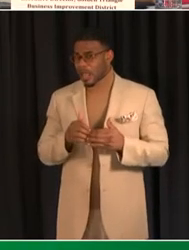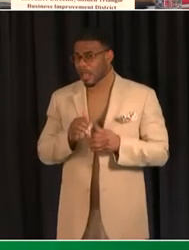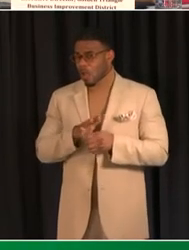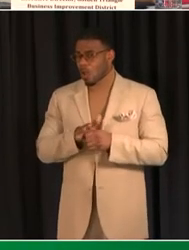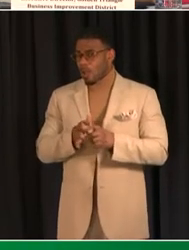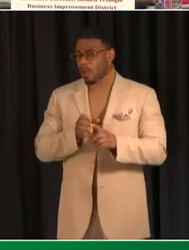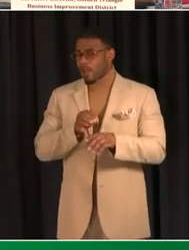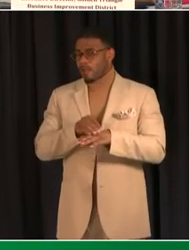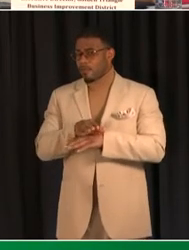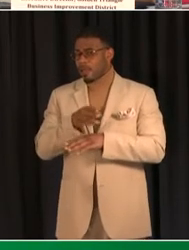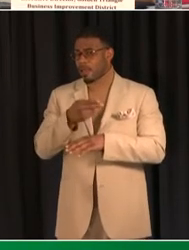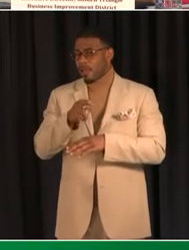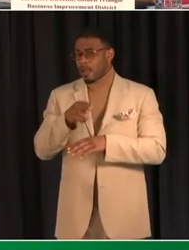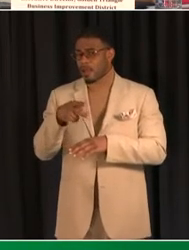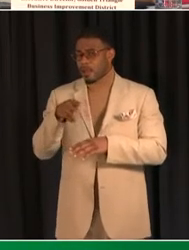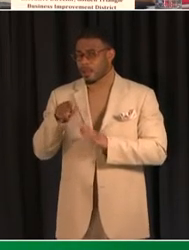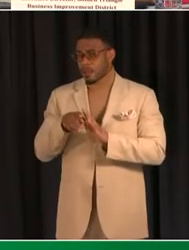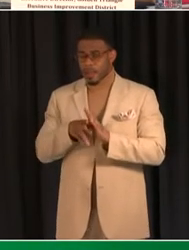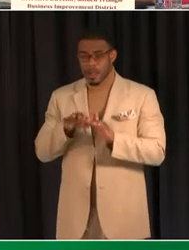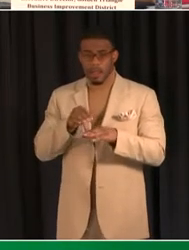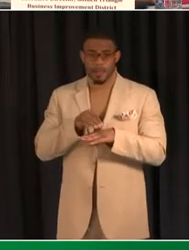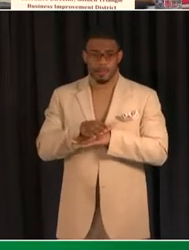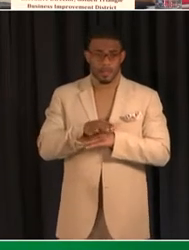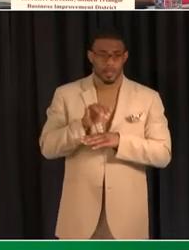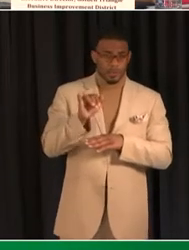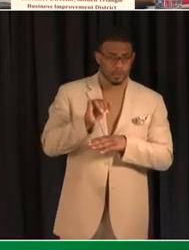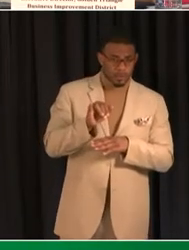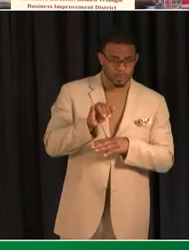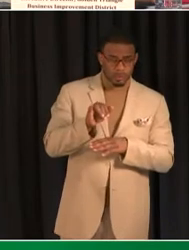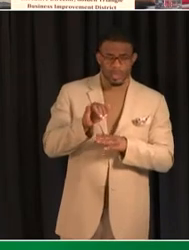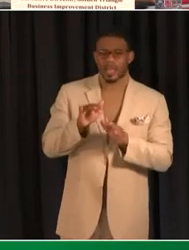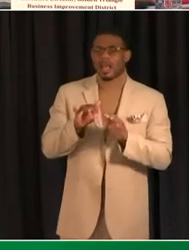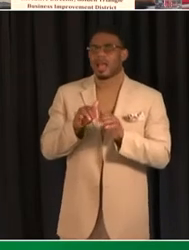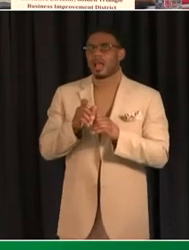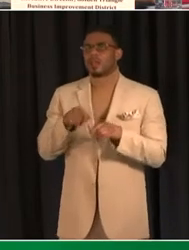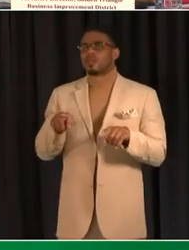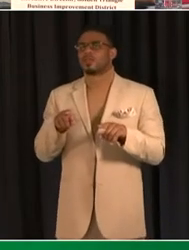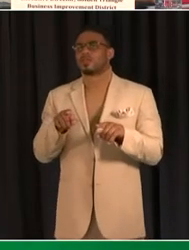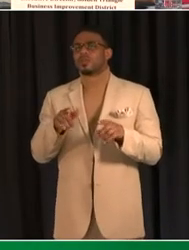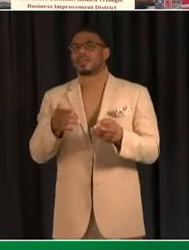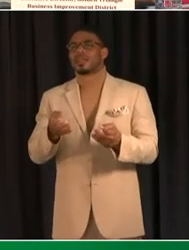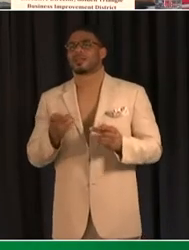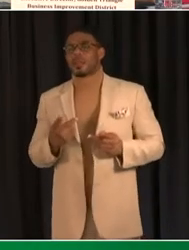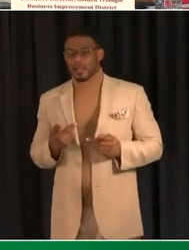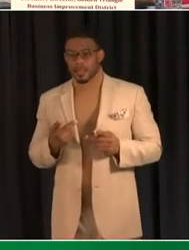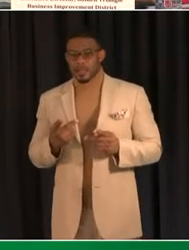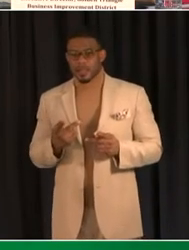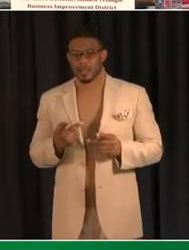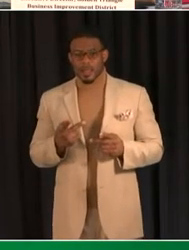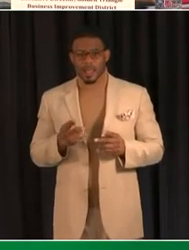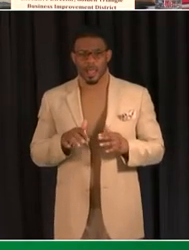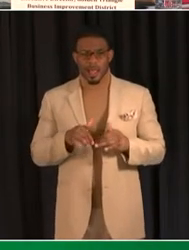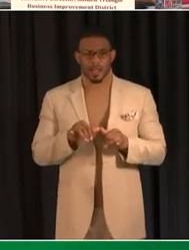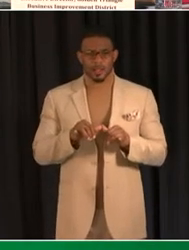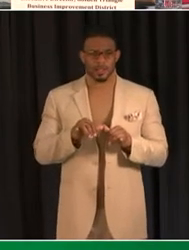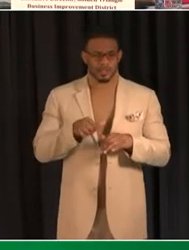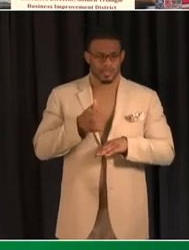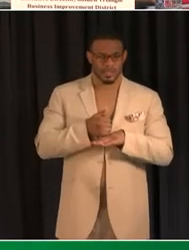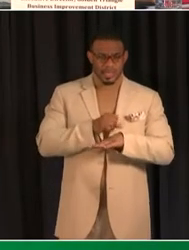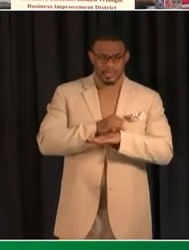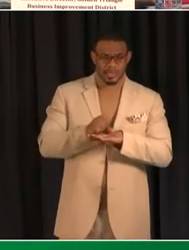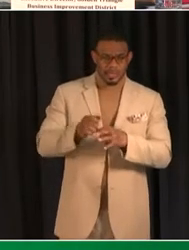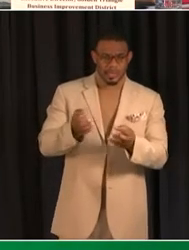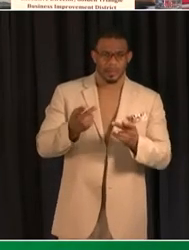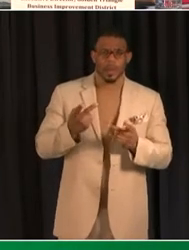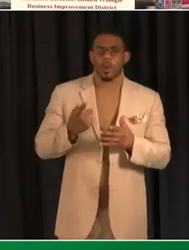How does COVID affect HR policies? How does it affect insurance? How do you come back? How do you stage